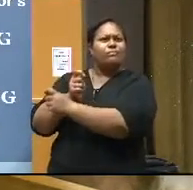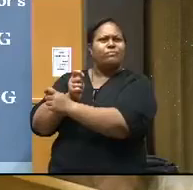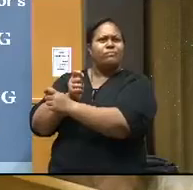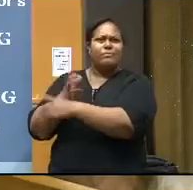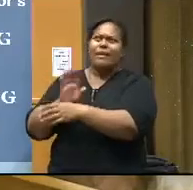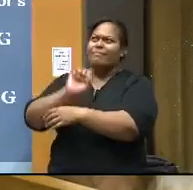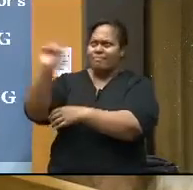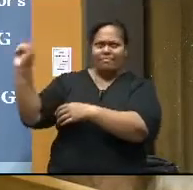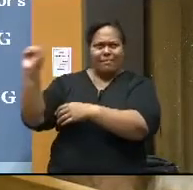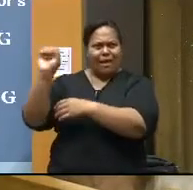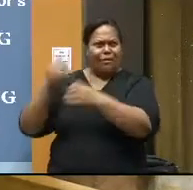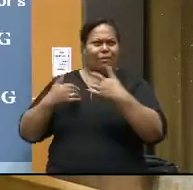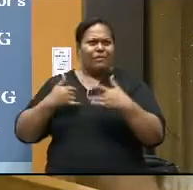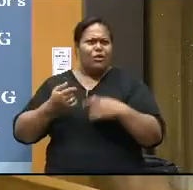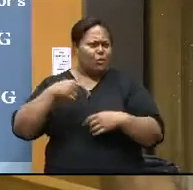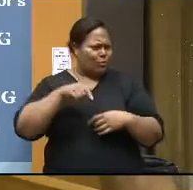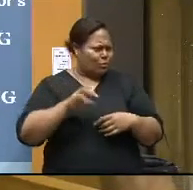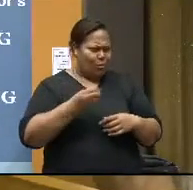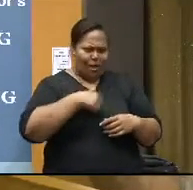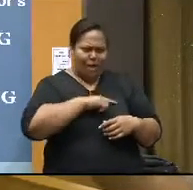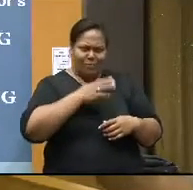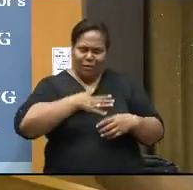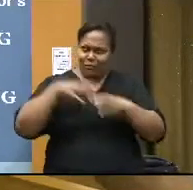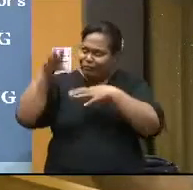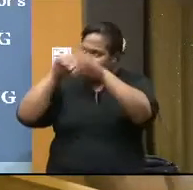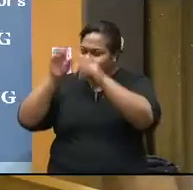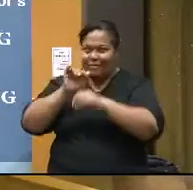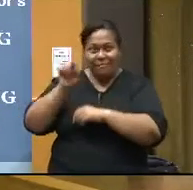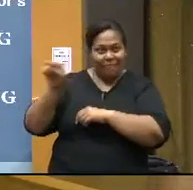transformed universities. We were trying to learn from that.